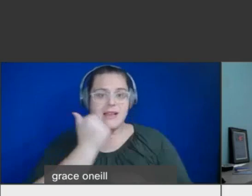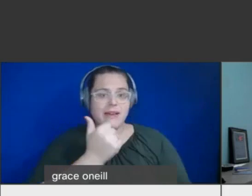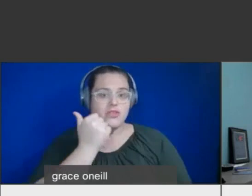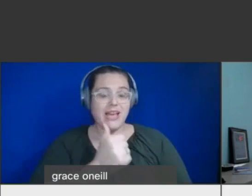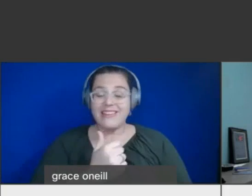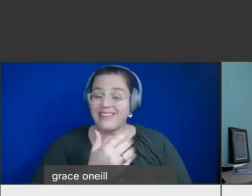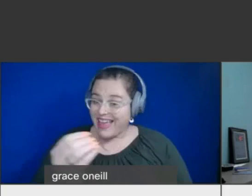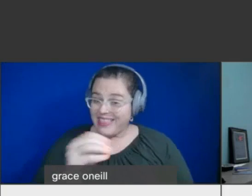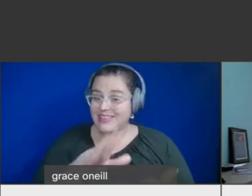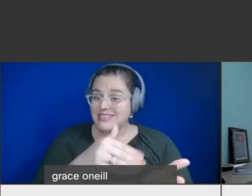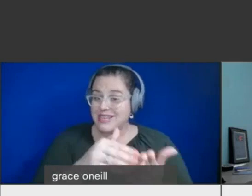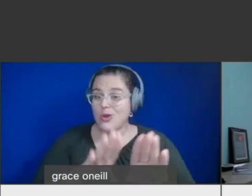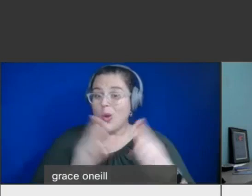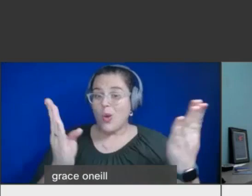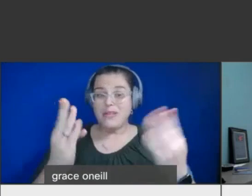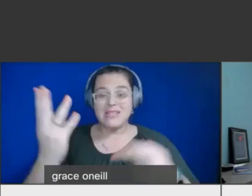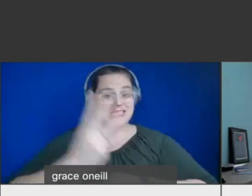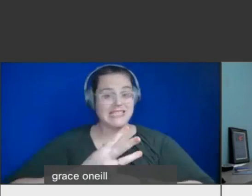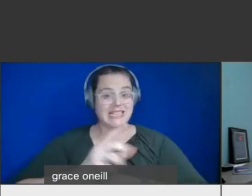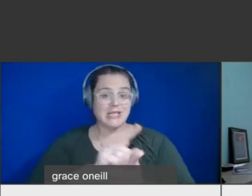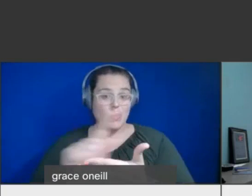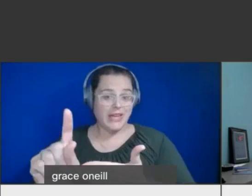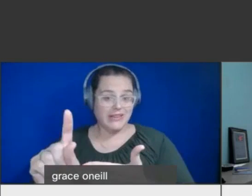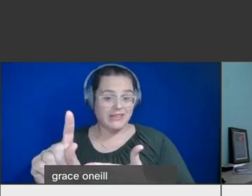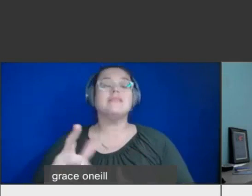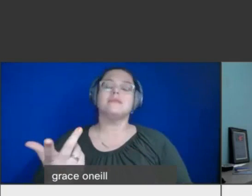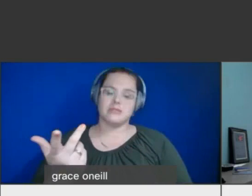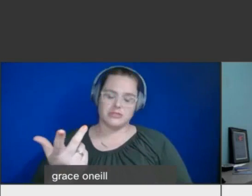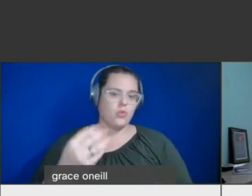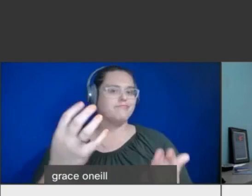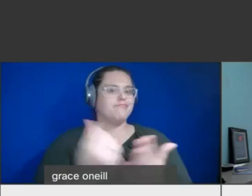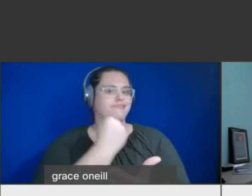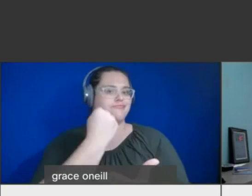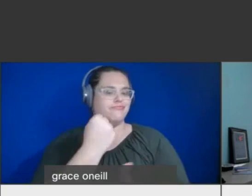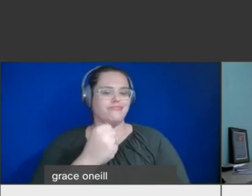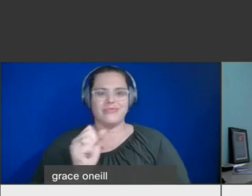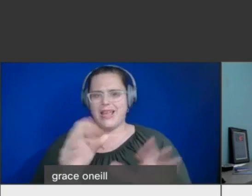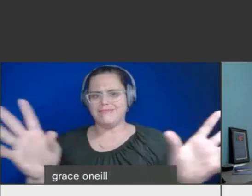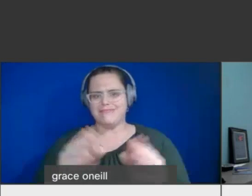week. You can see the locations near you on